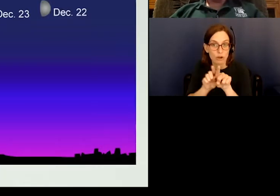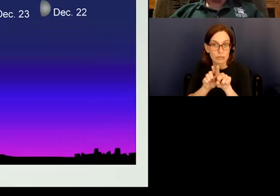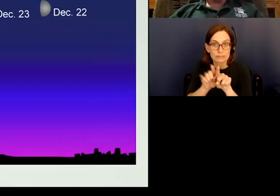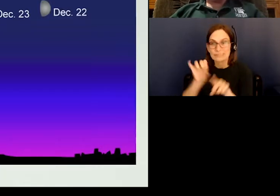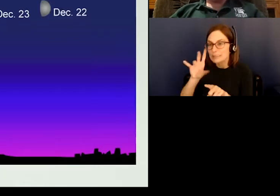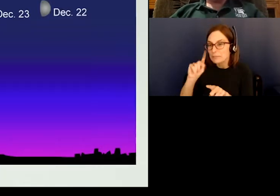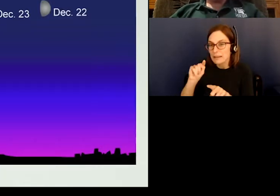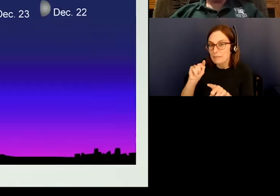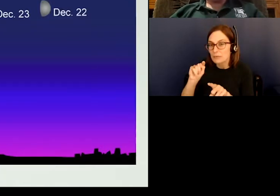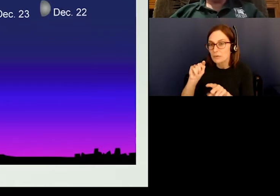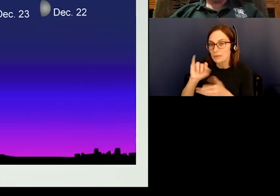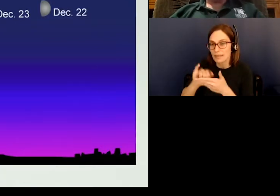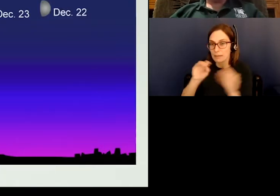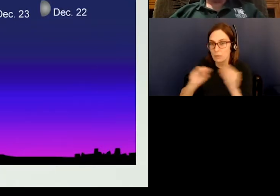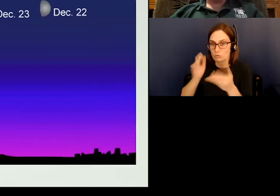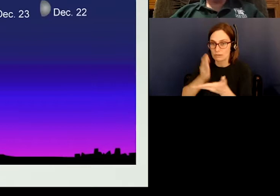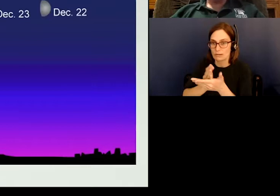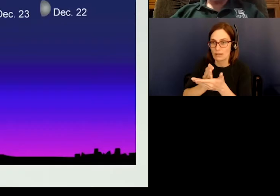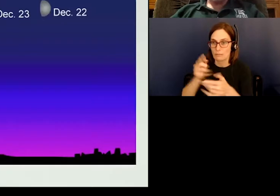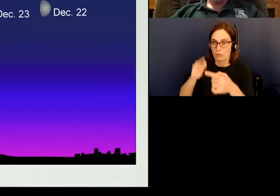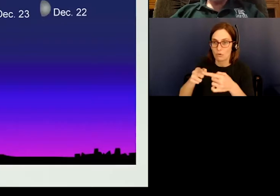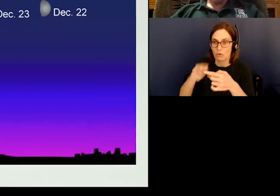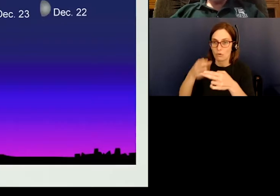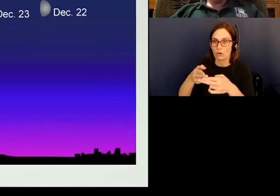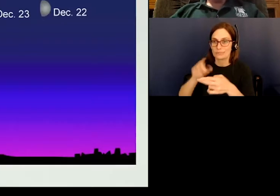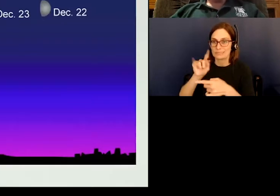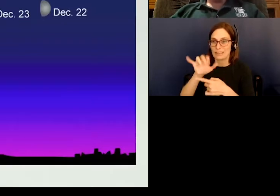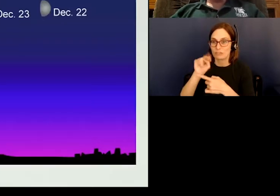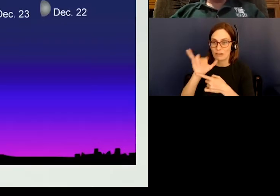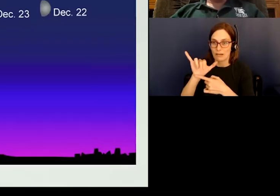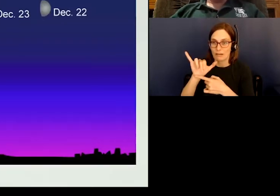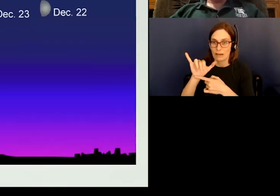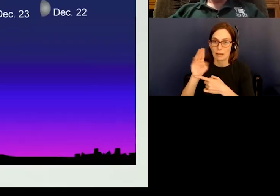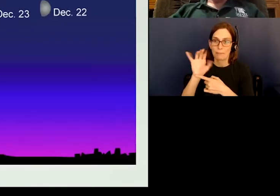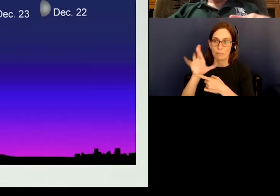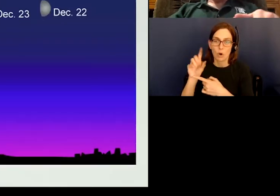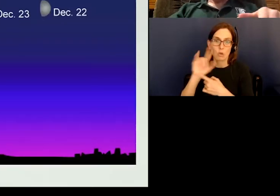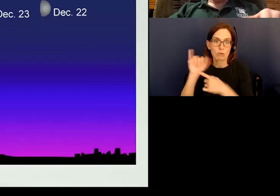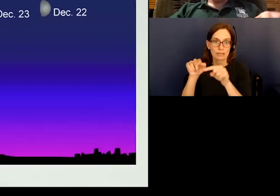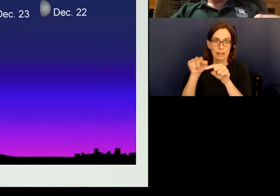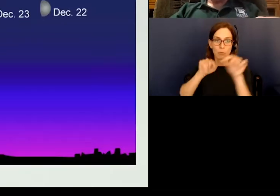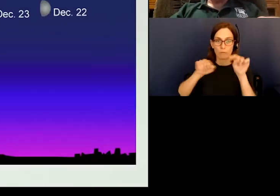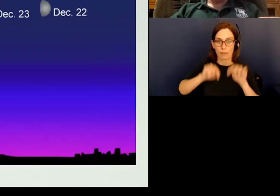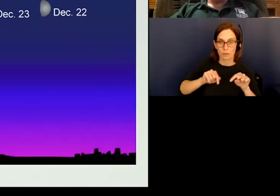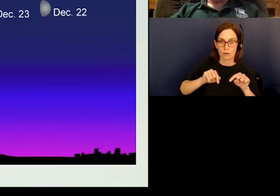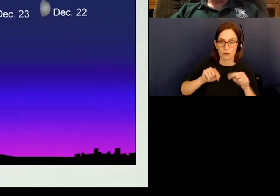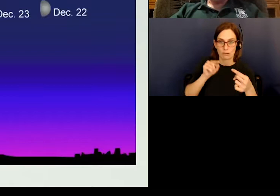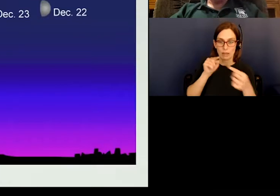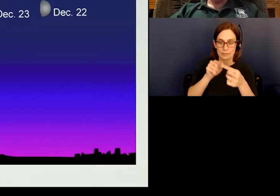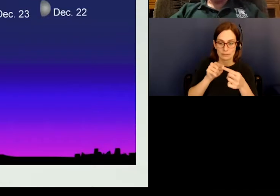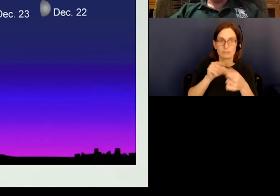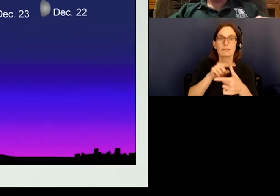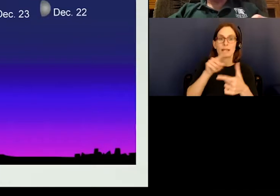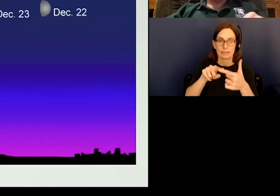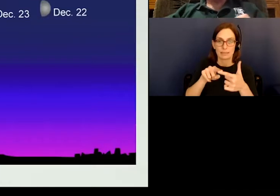called a stationary point, and Mars began to move backwards, went through opposition, but then it hit a stationary point